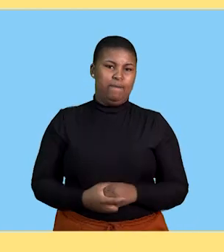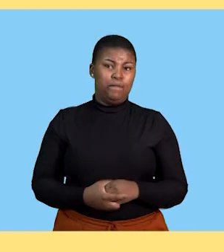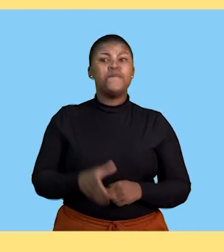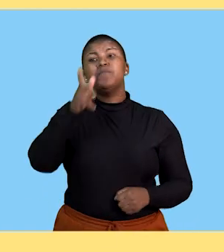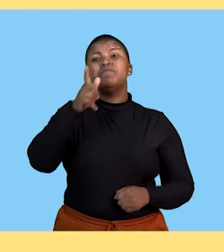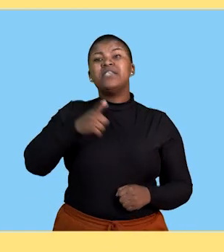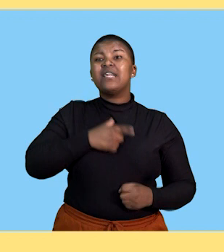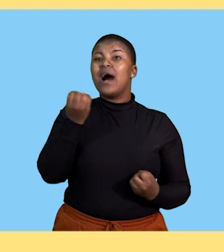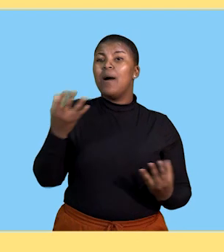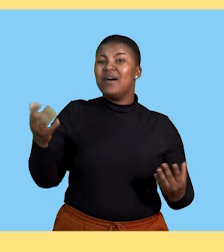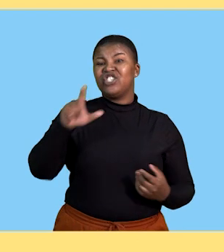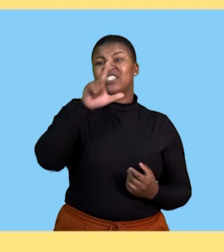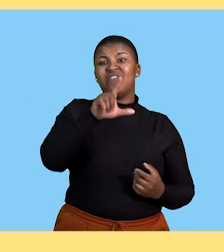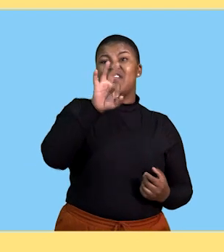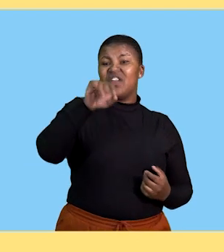are